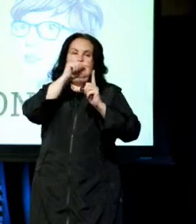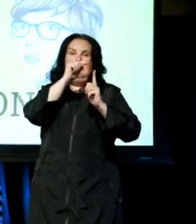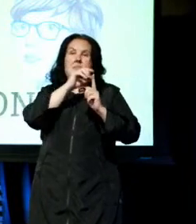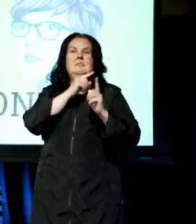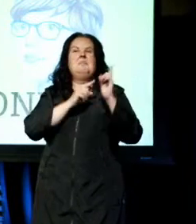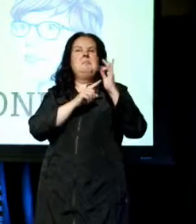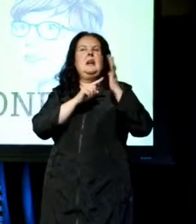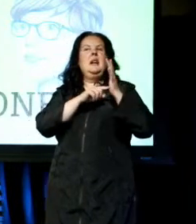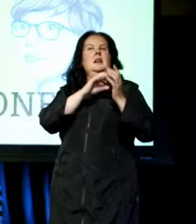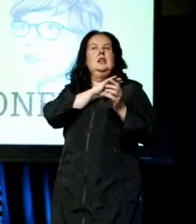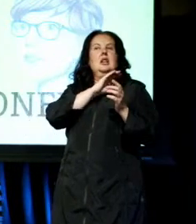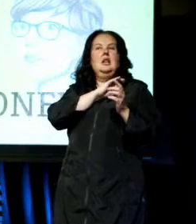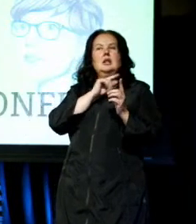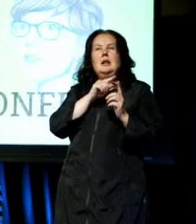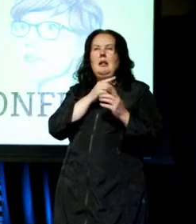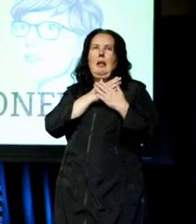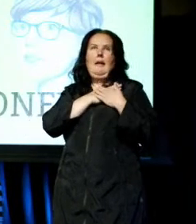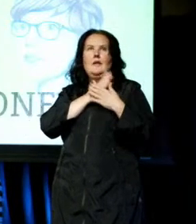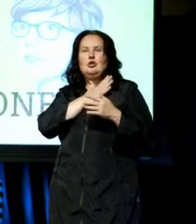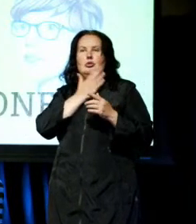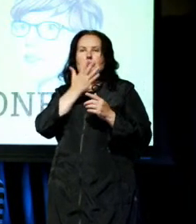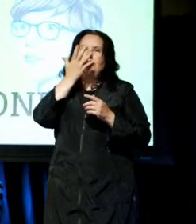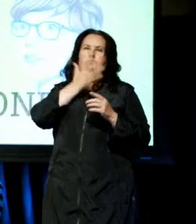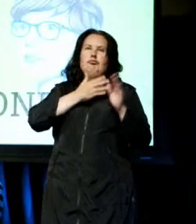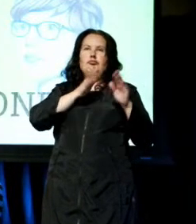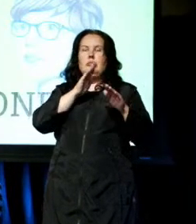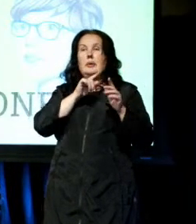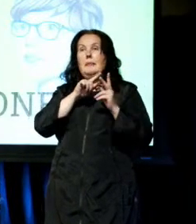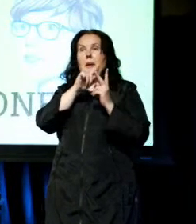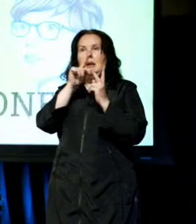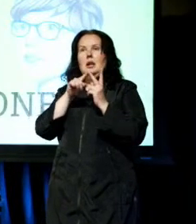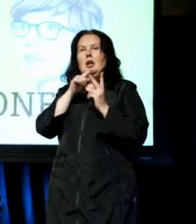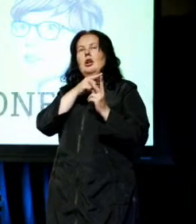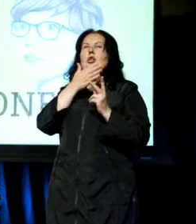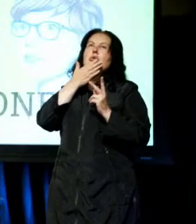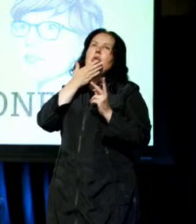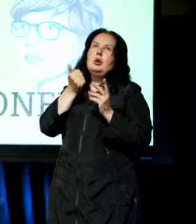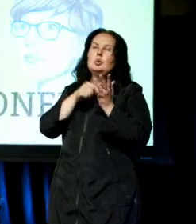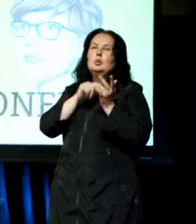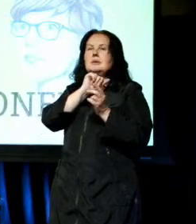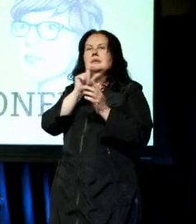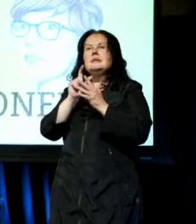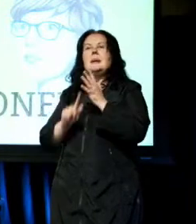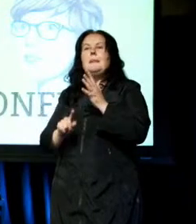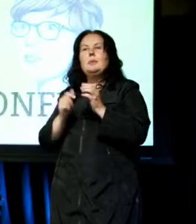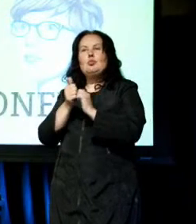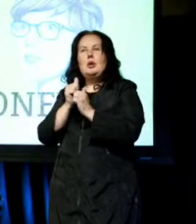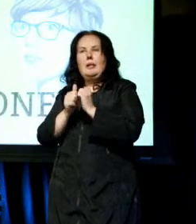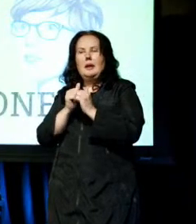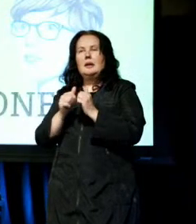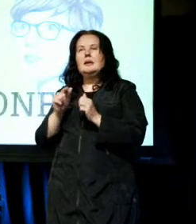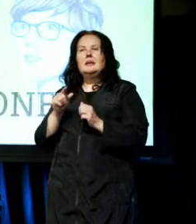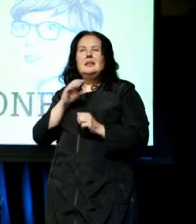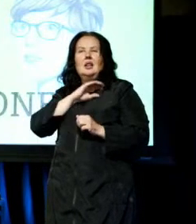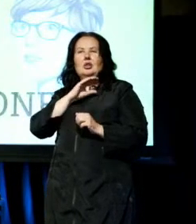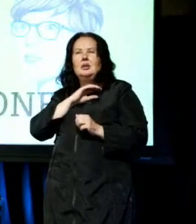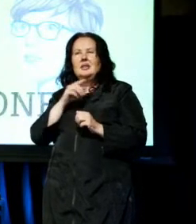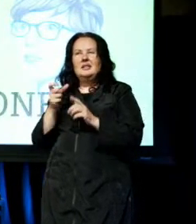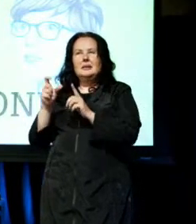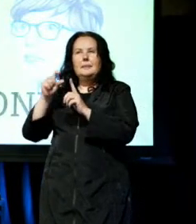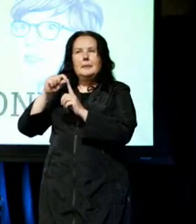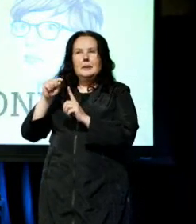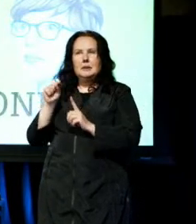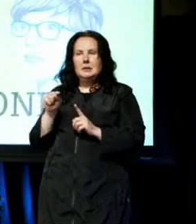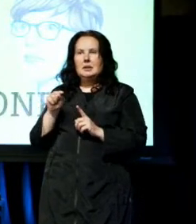seem more relatable because he was so nice to his disabled brother. But you had this character who had cerebral palsy. They cast